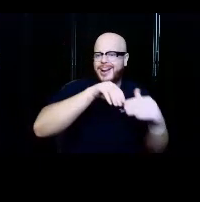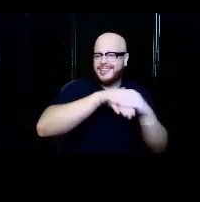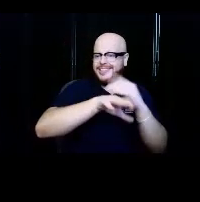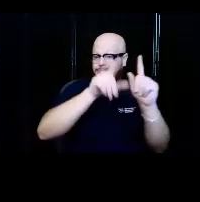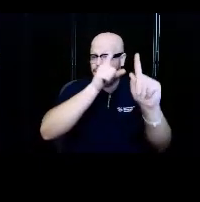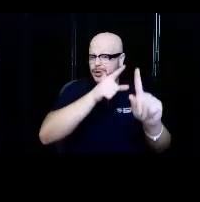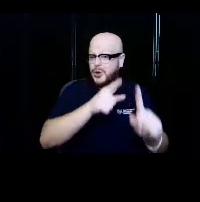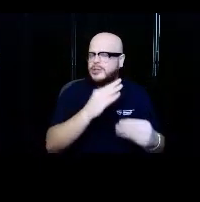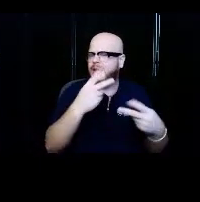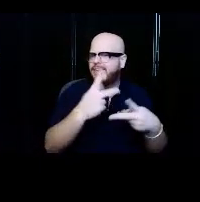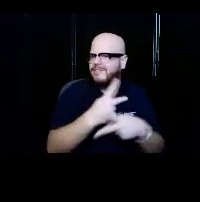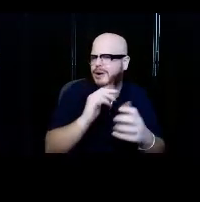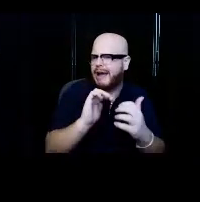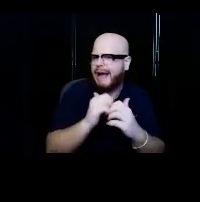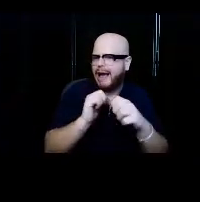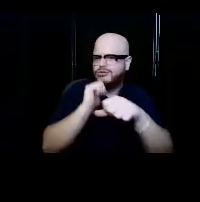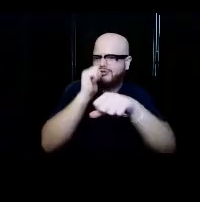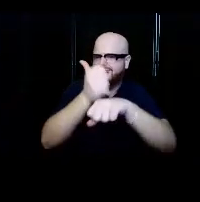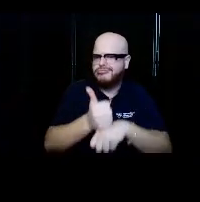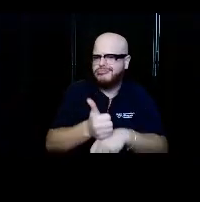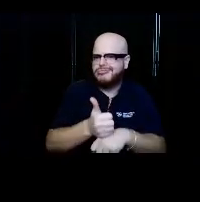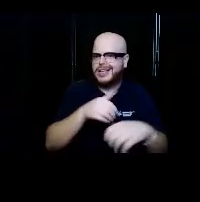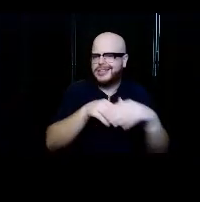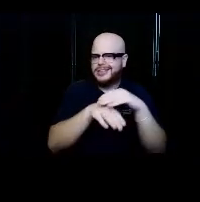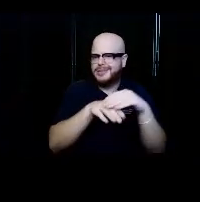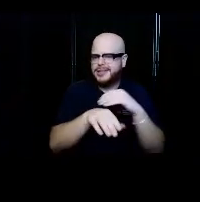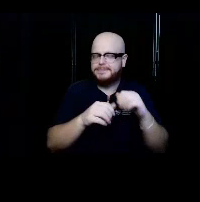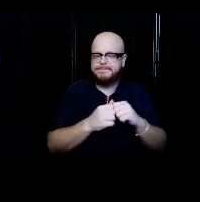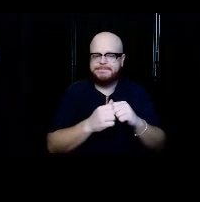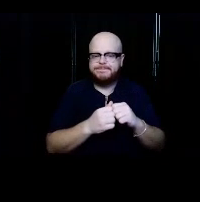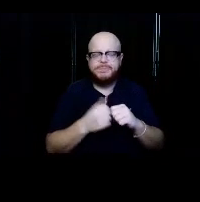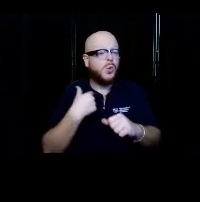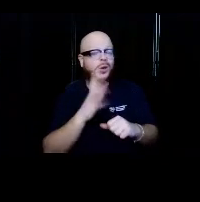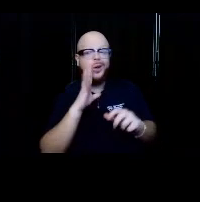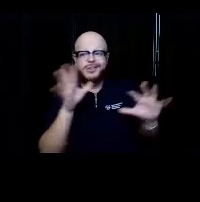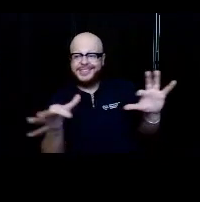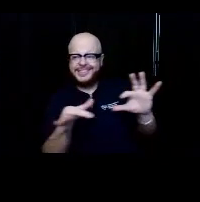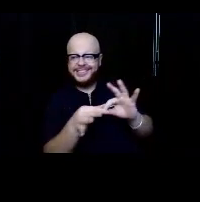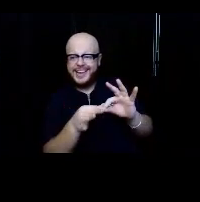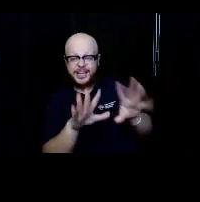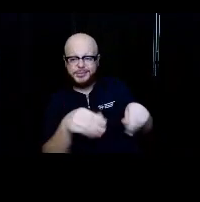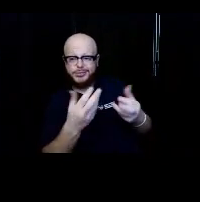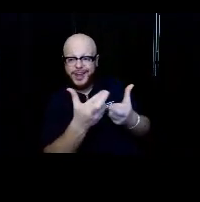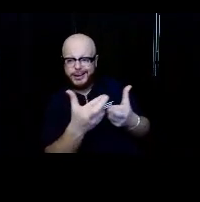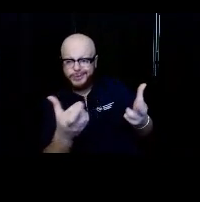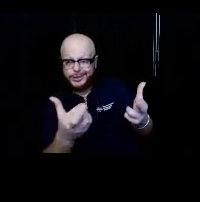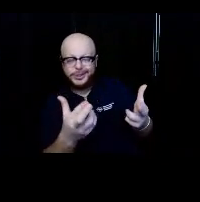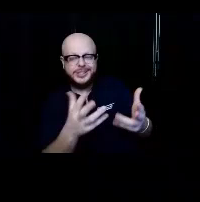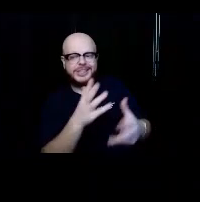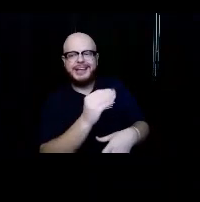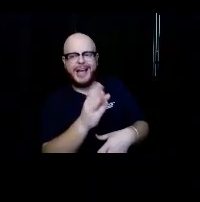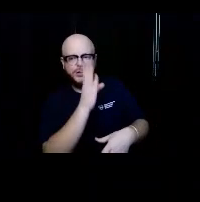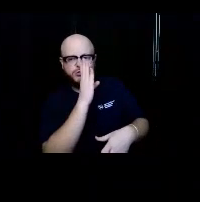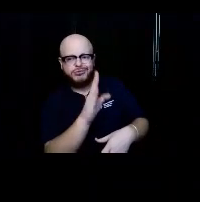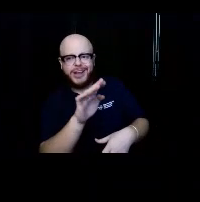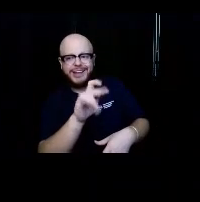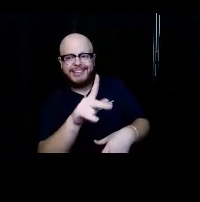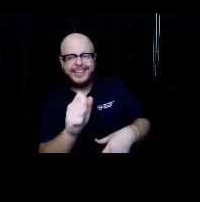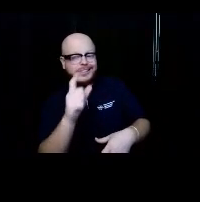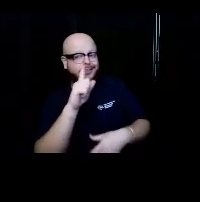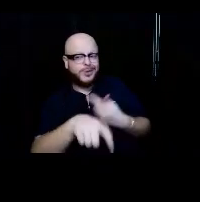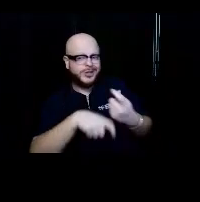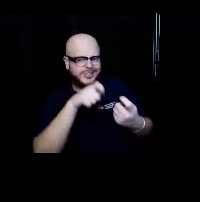them. Our services connect partners to valuable resources along with direct links to tailored guidance. We also share